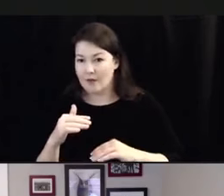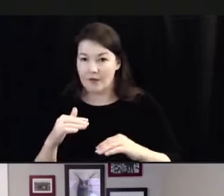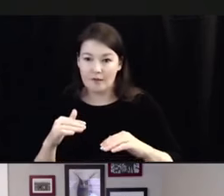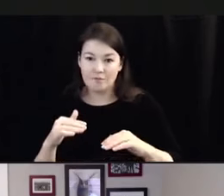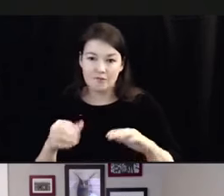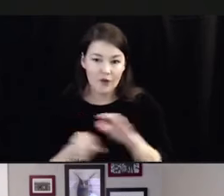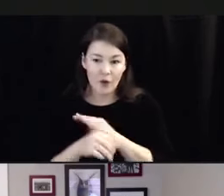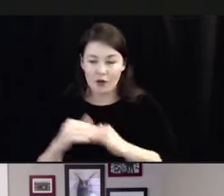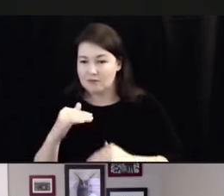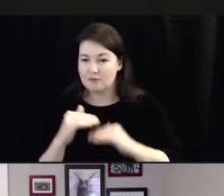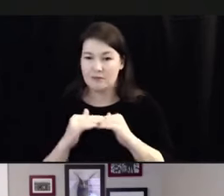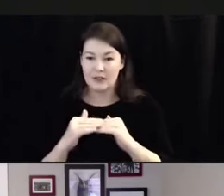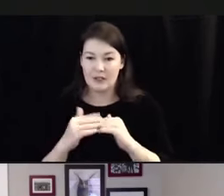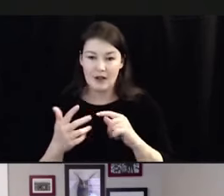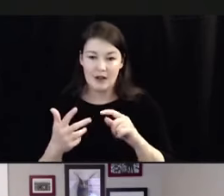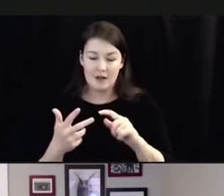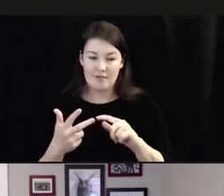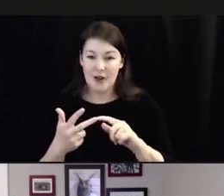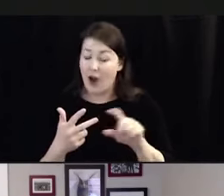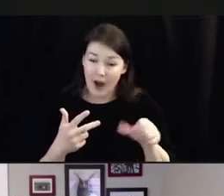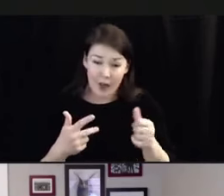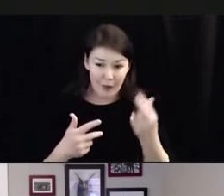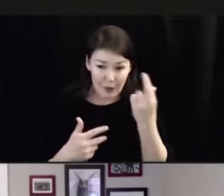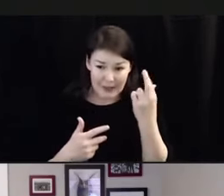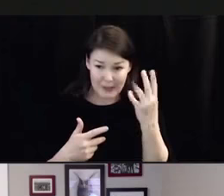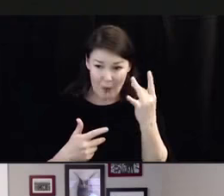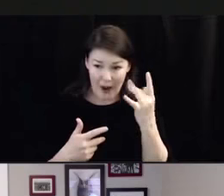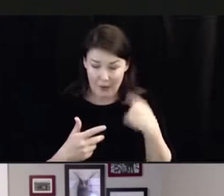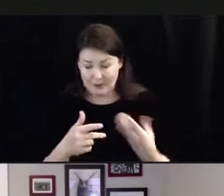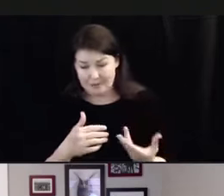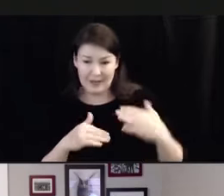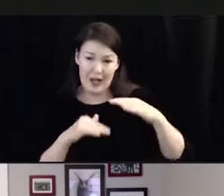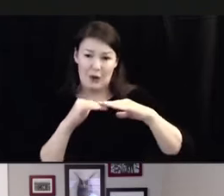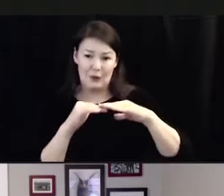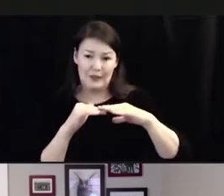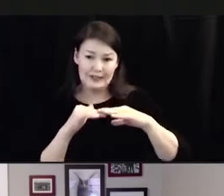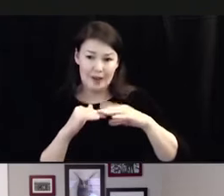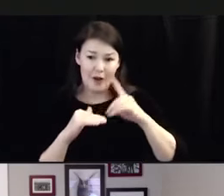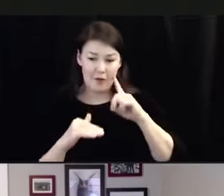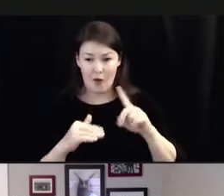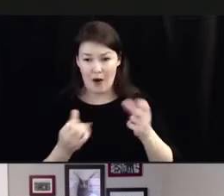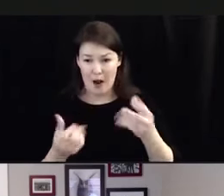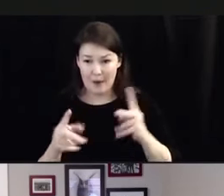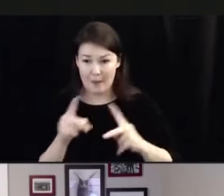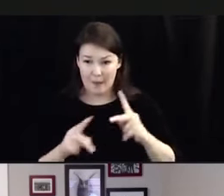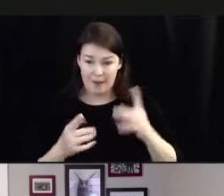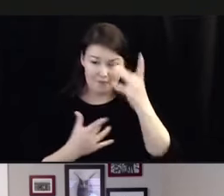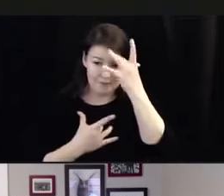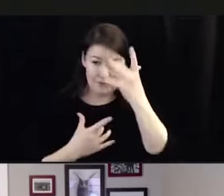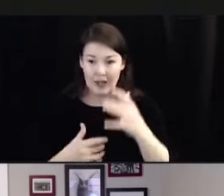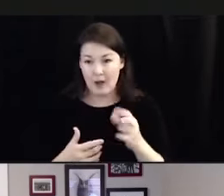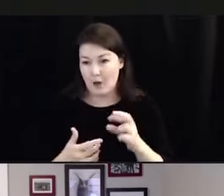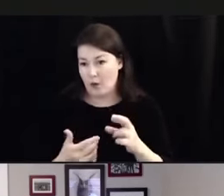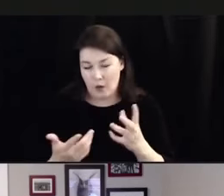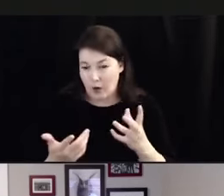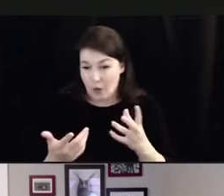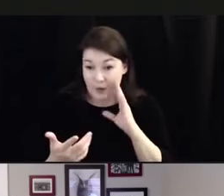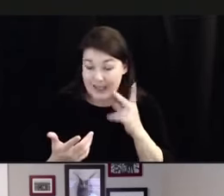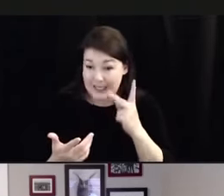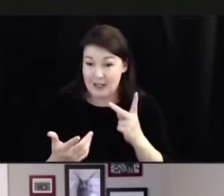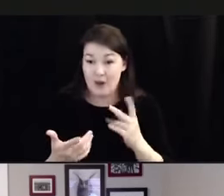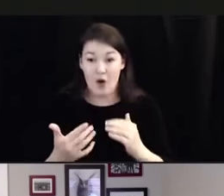people who are not vaccinated? And are we going to see more overflow hospitals in the future? So first of all,